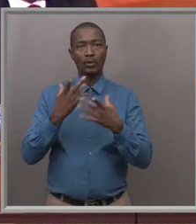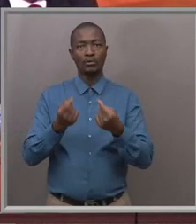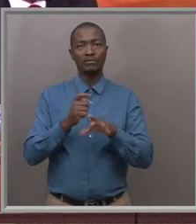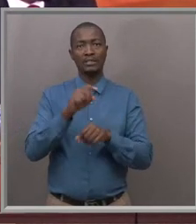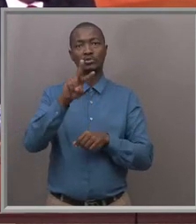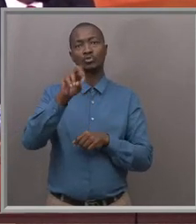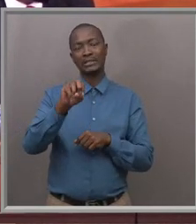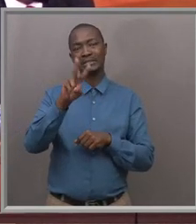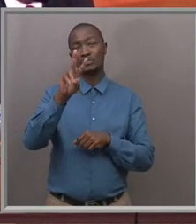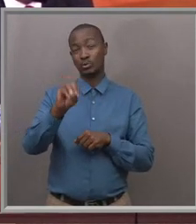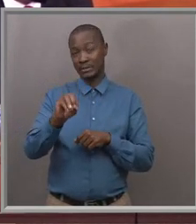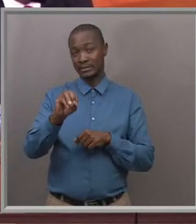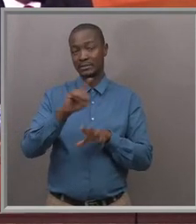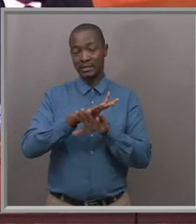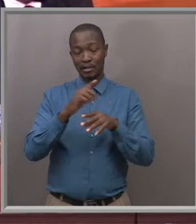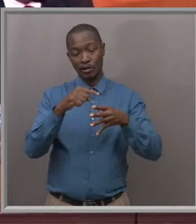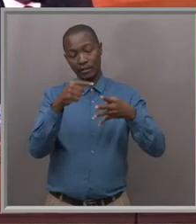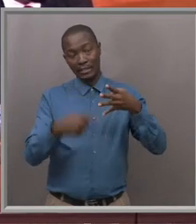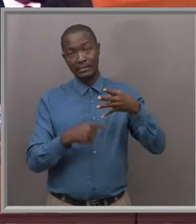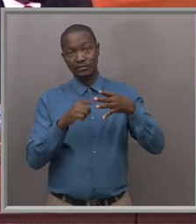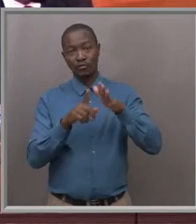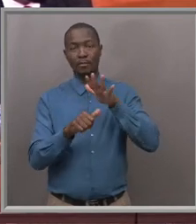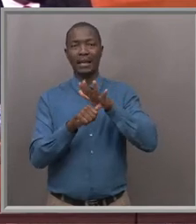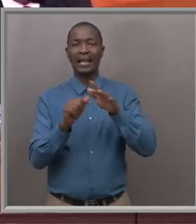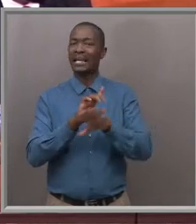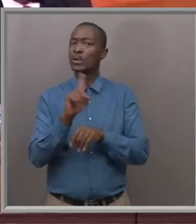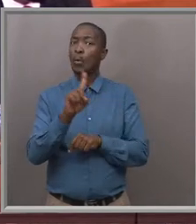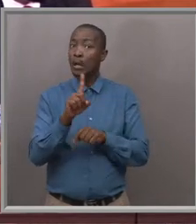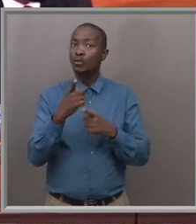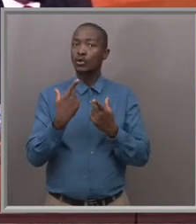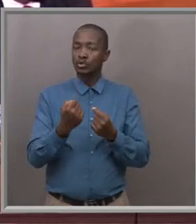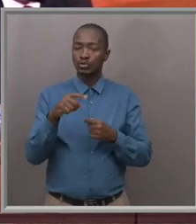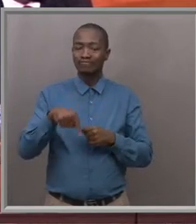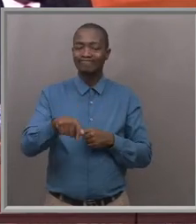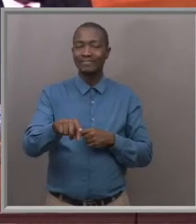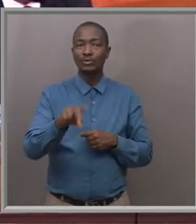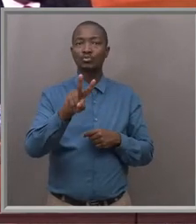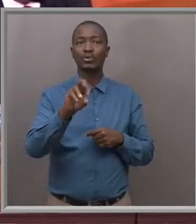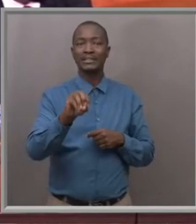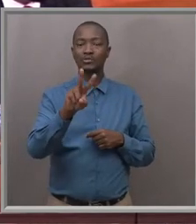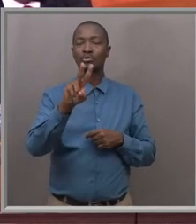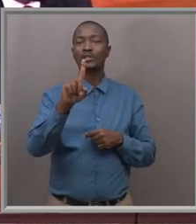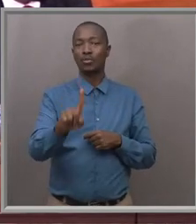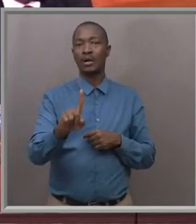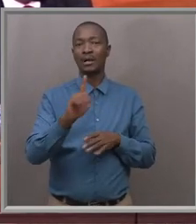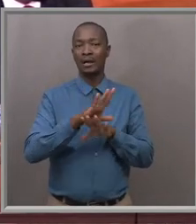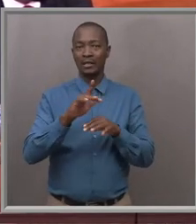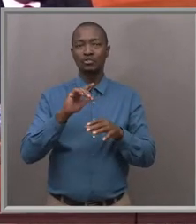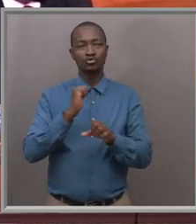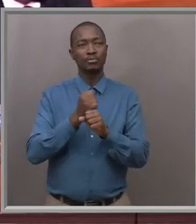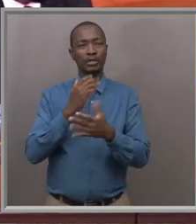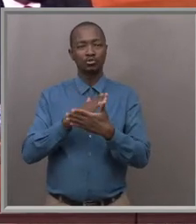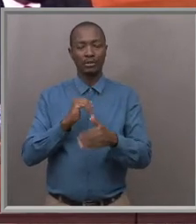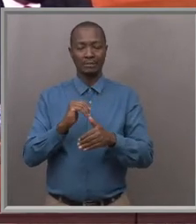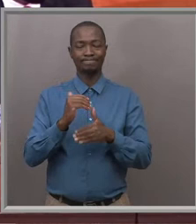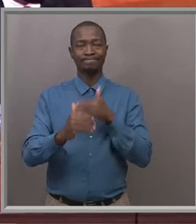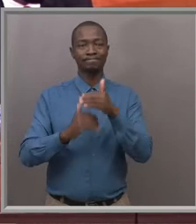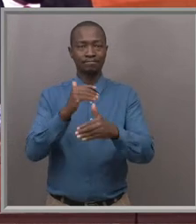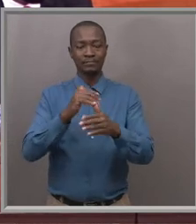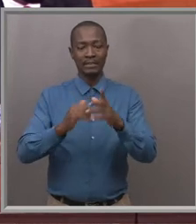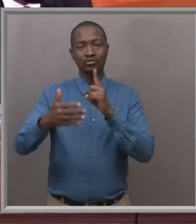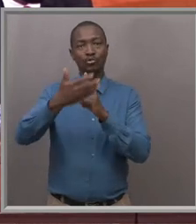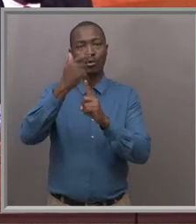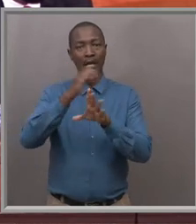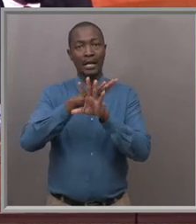of these four priorities, and what we will do in 2021 to push forward progress and achieve results